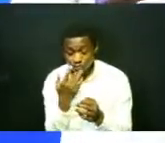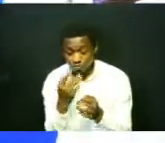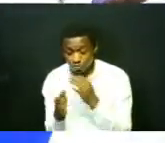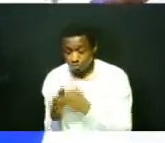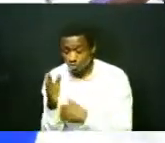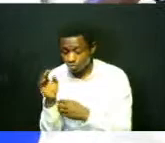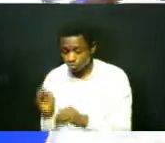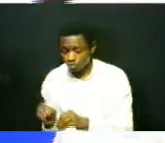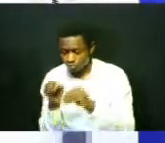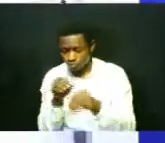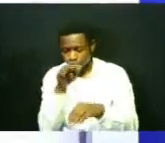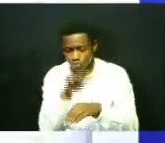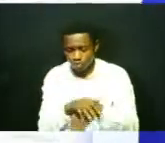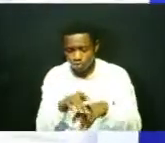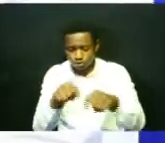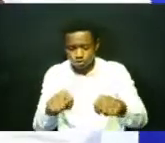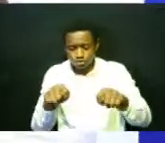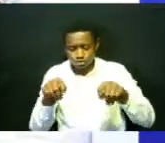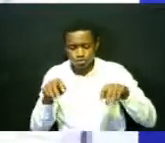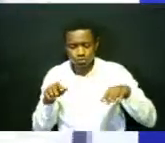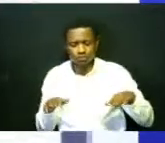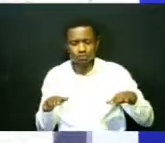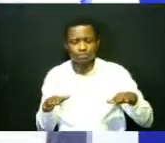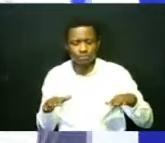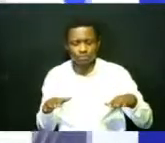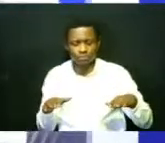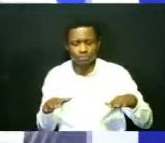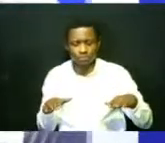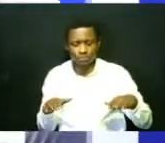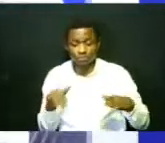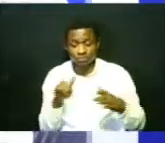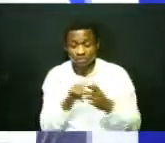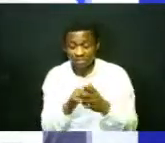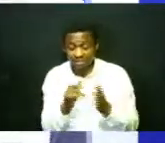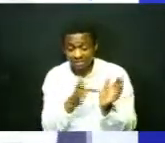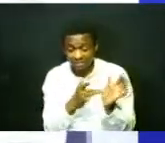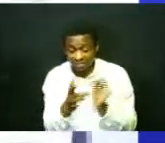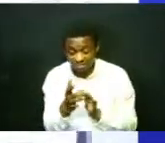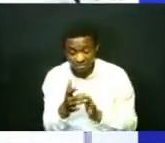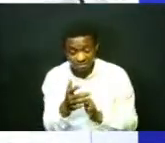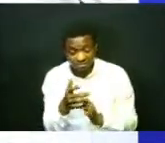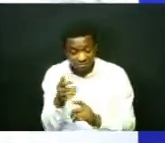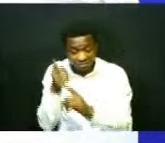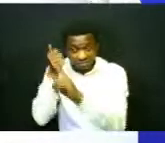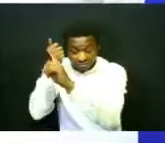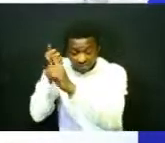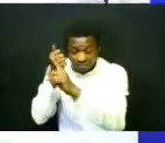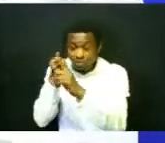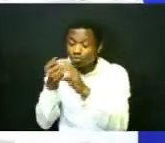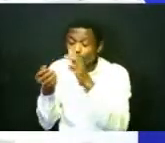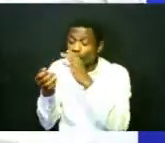That Jesus, who was a product of God's favor,